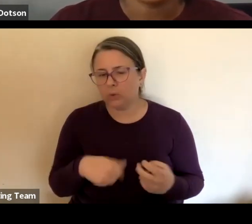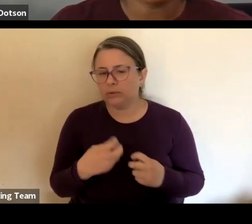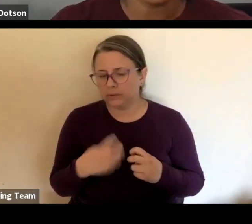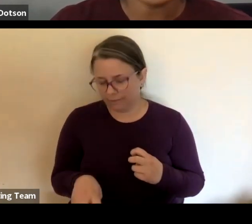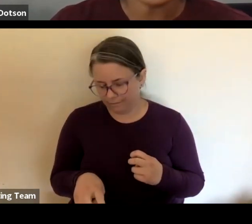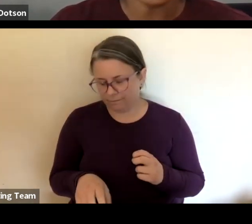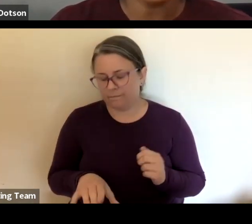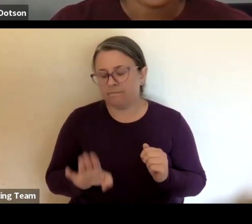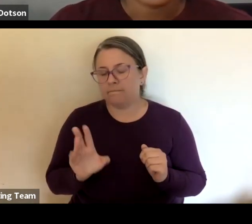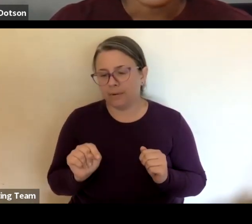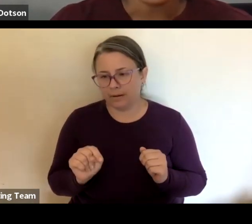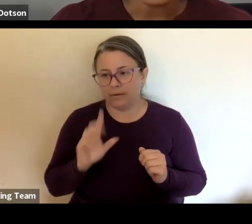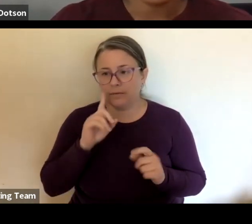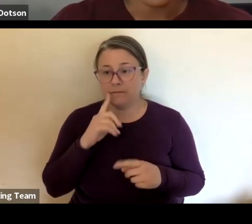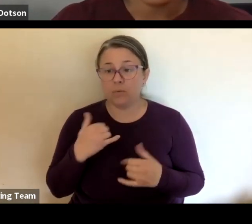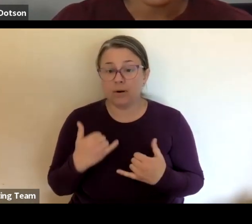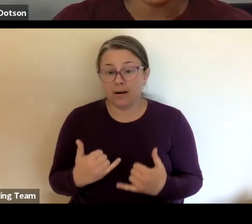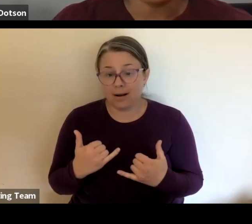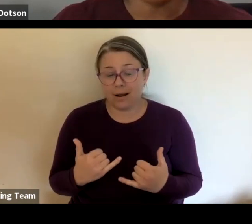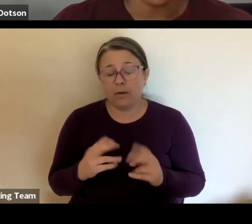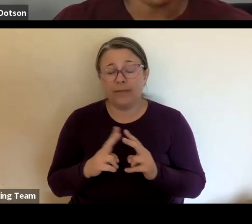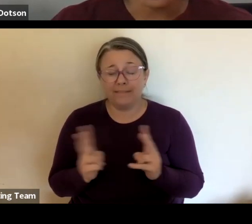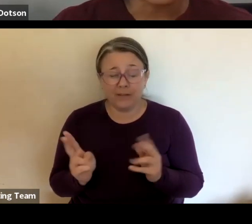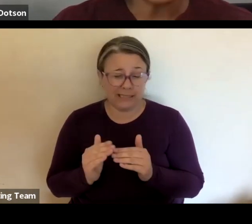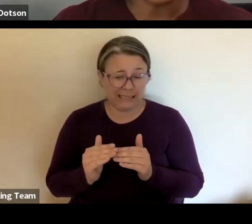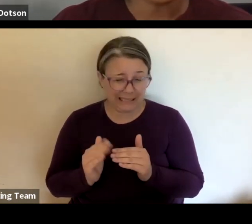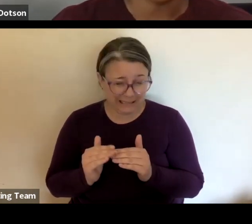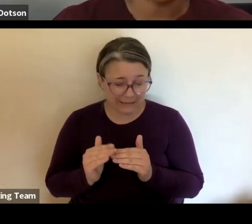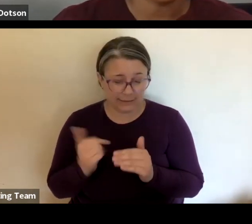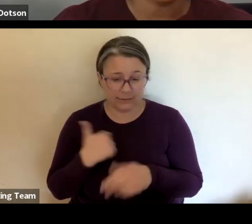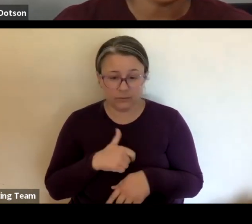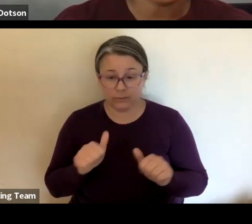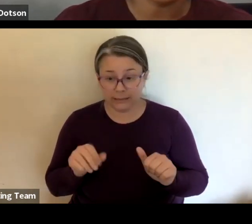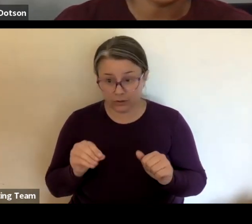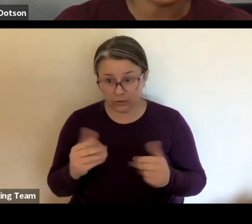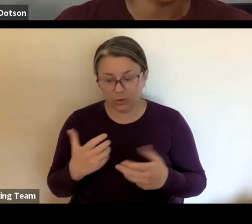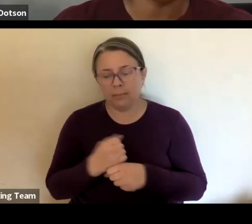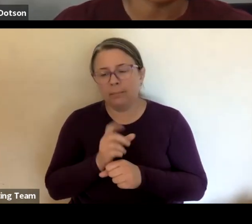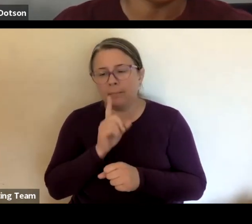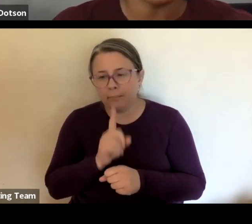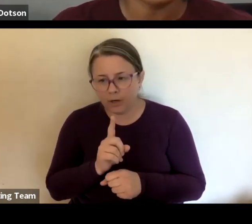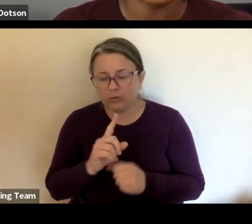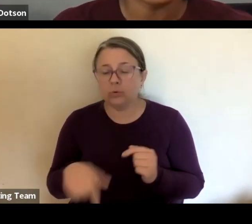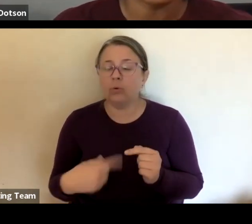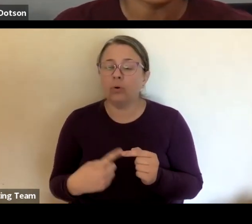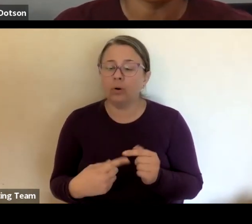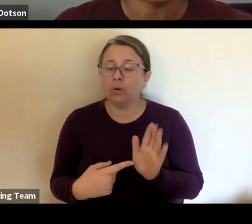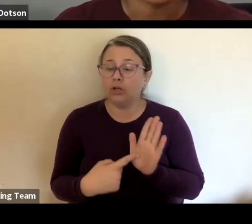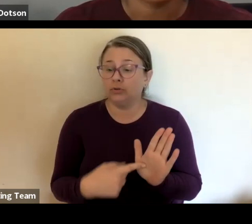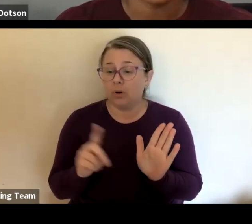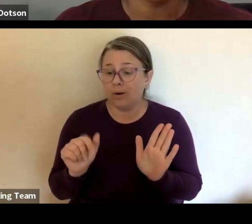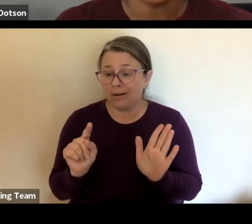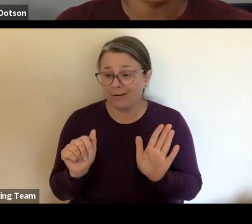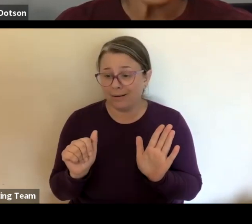make sure that we are very transparent about our data. I think sometimes people feel bad that they don't have a diverse sample, so